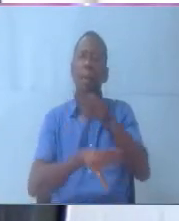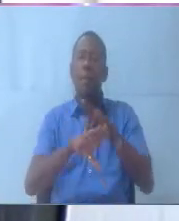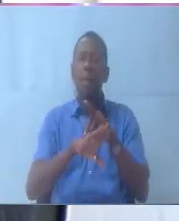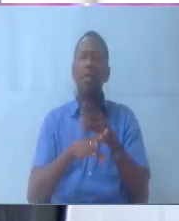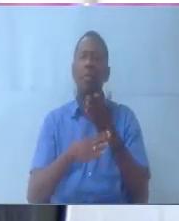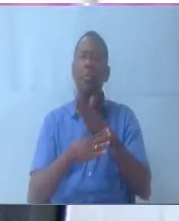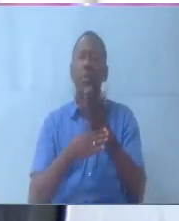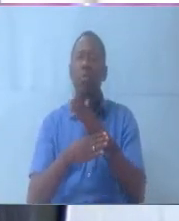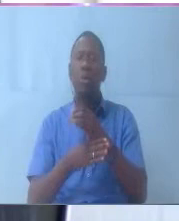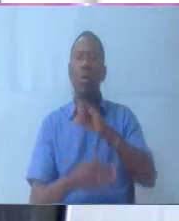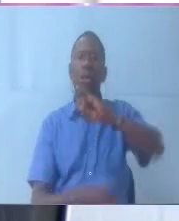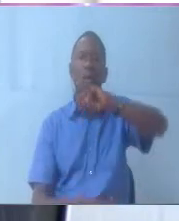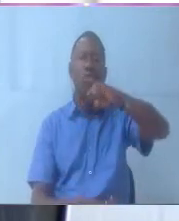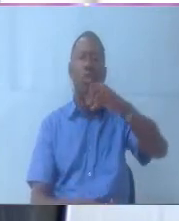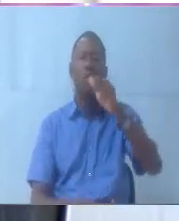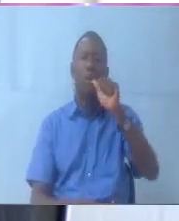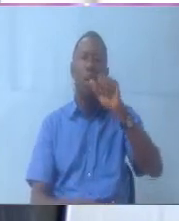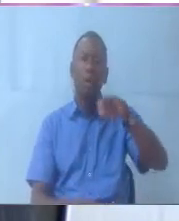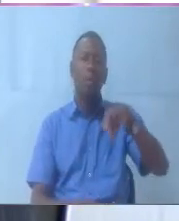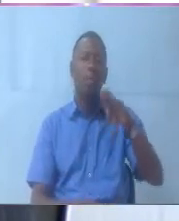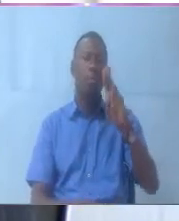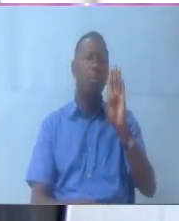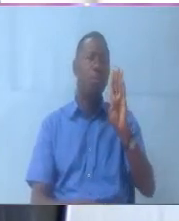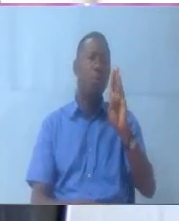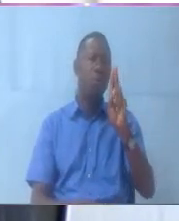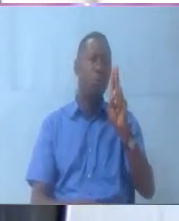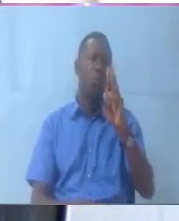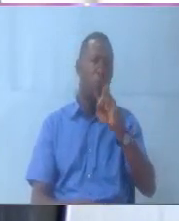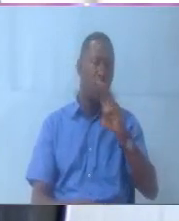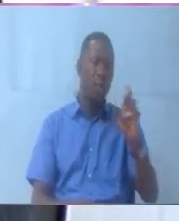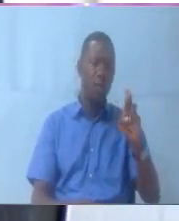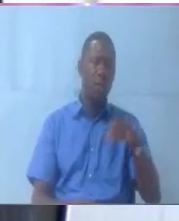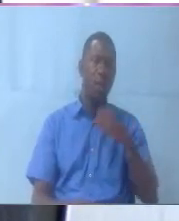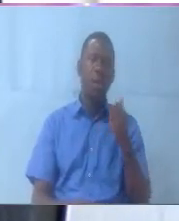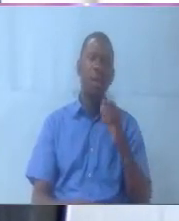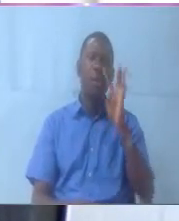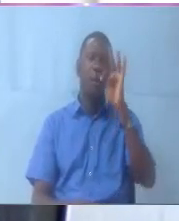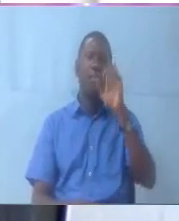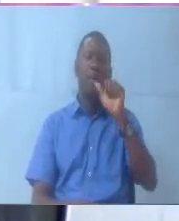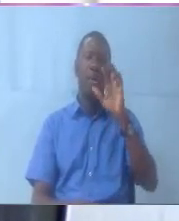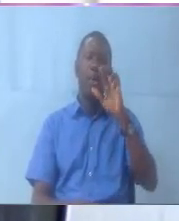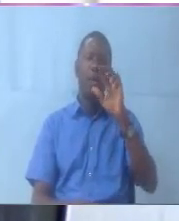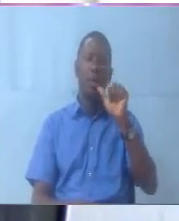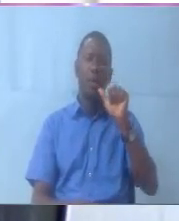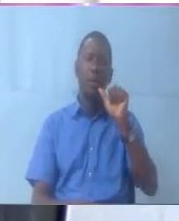ning Farato te may kafdame Sinchu Gidom. The prosecution closed their